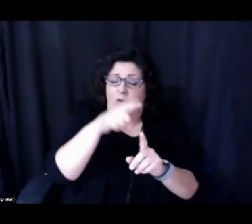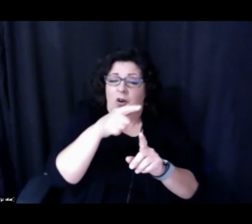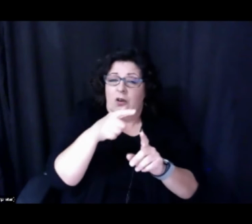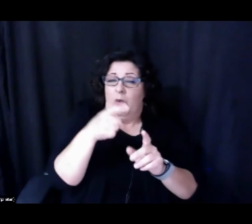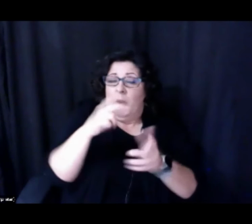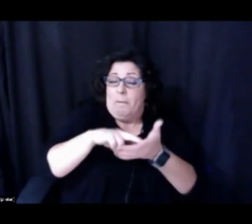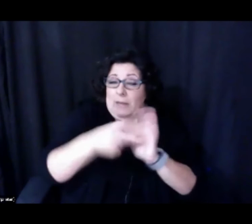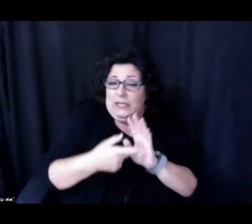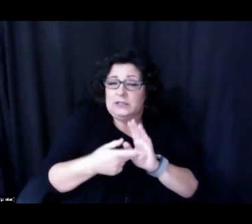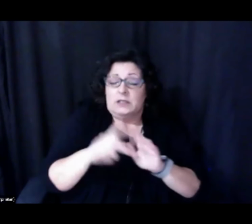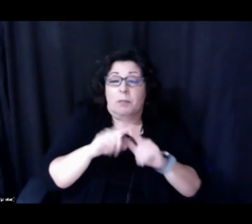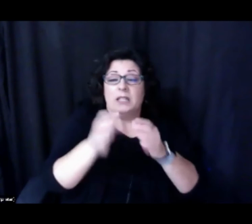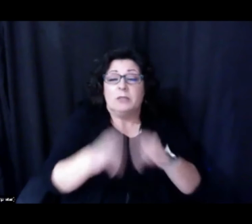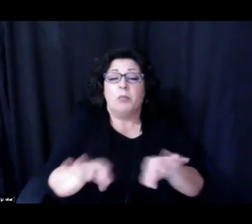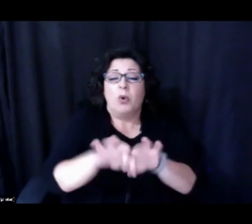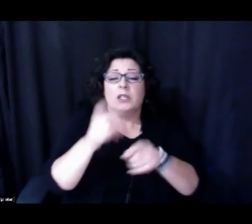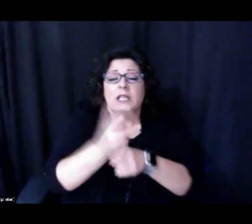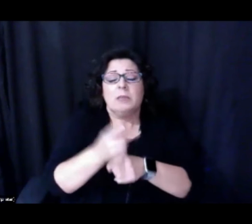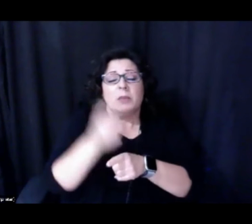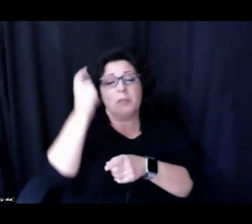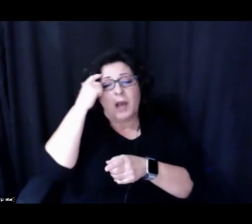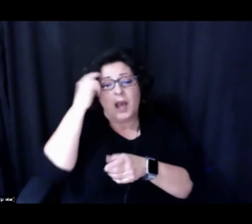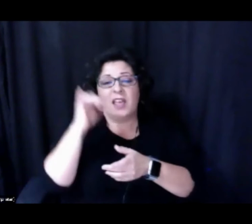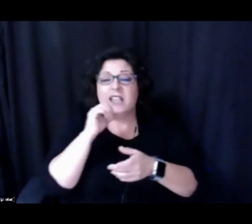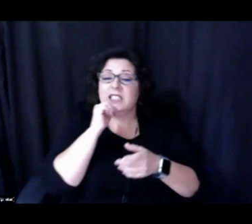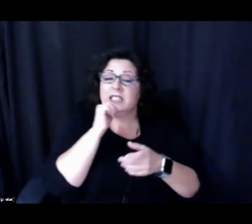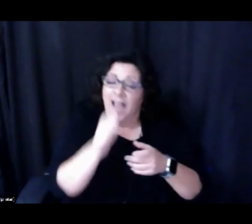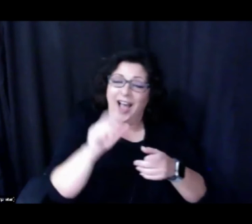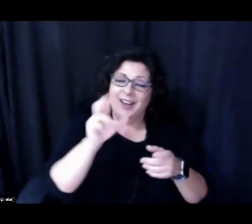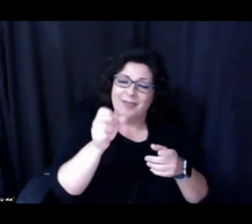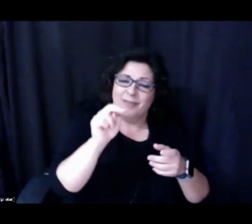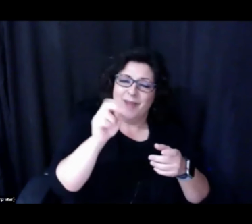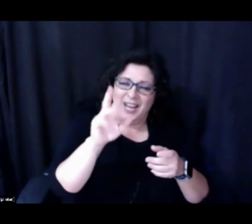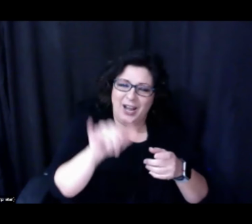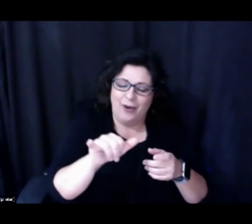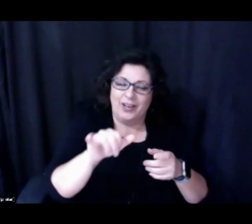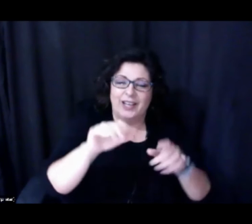But what's important to keep in mind is that it's a non-binary gender.